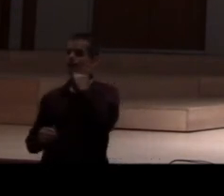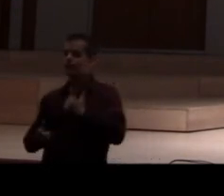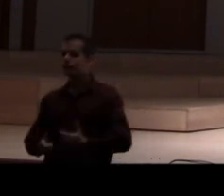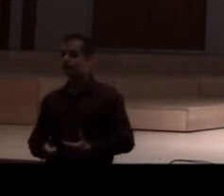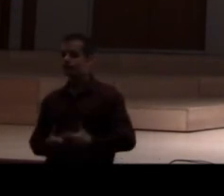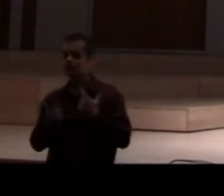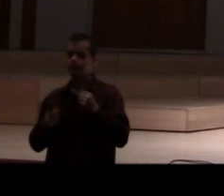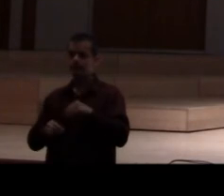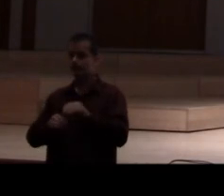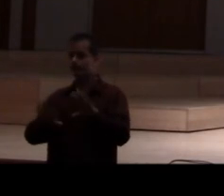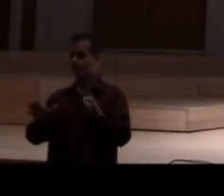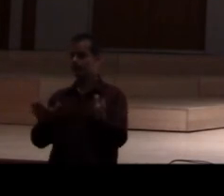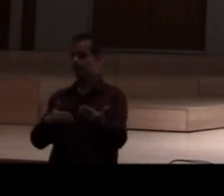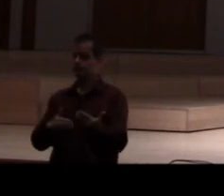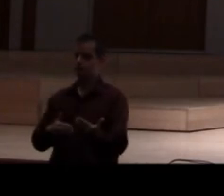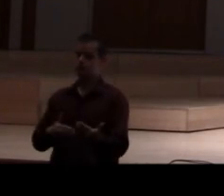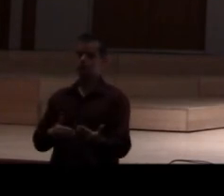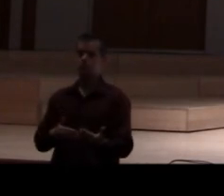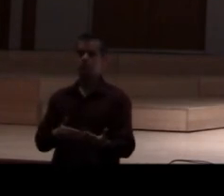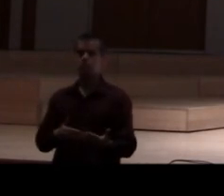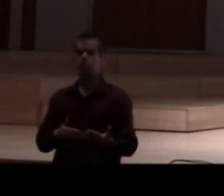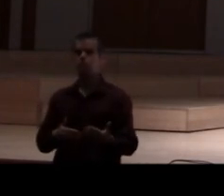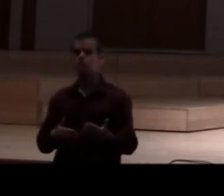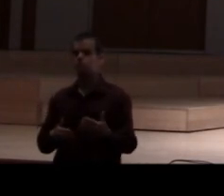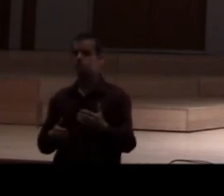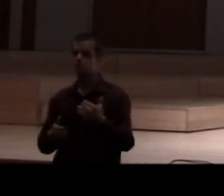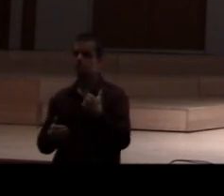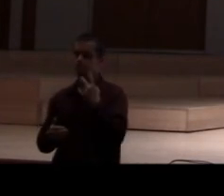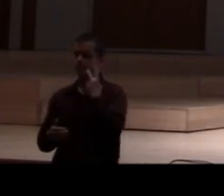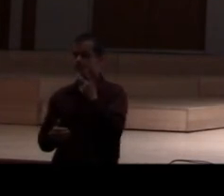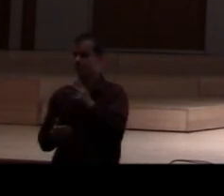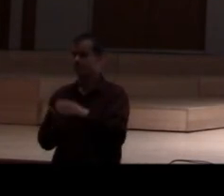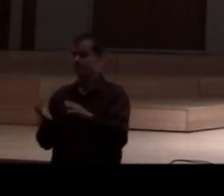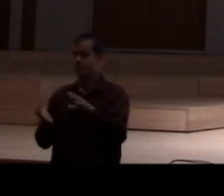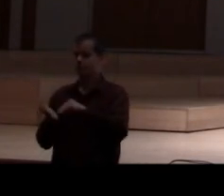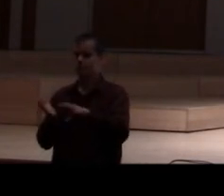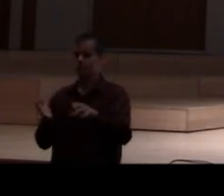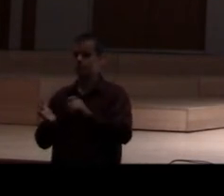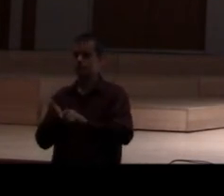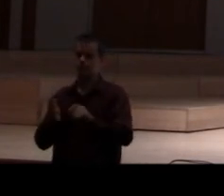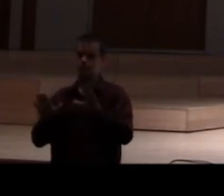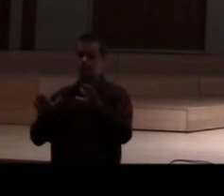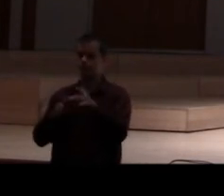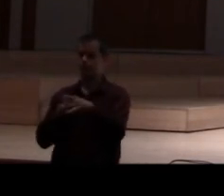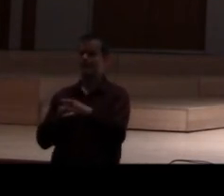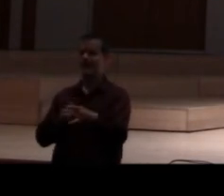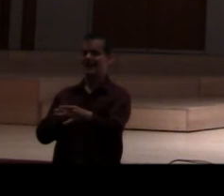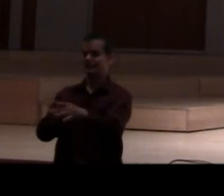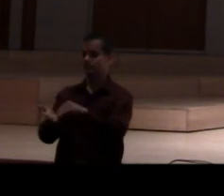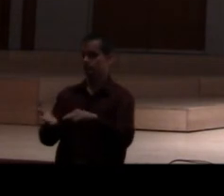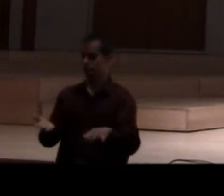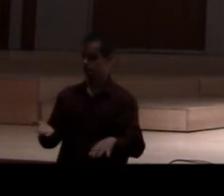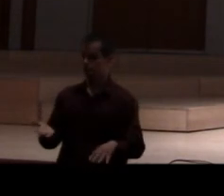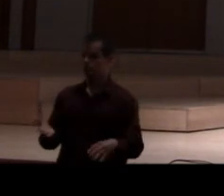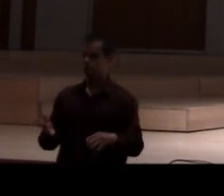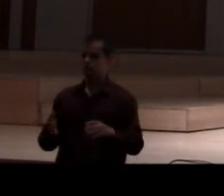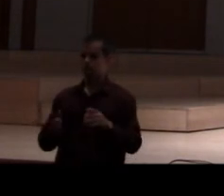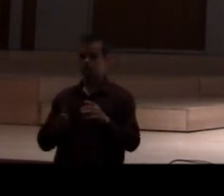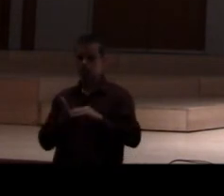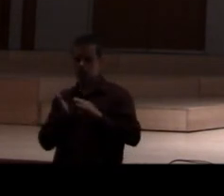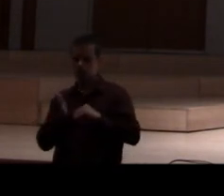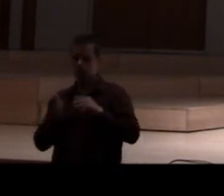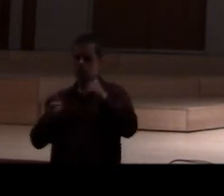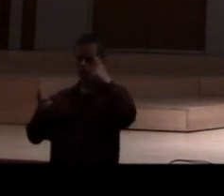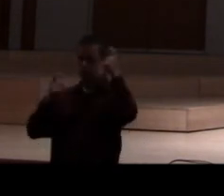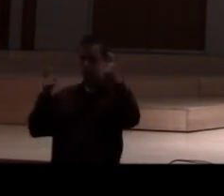classrooms, I hope to maybe visit a few of yours, see your students who I have no doubt are wonderful, and you are guiding students along this journey of dreaming and writing